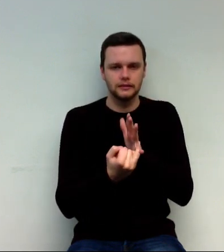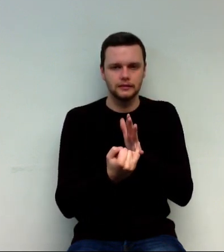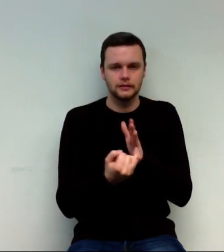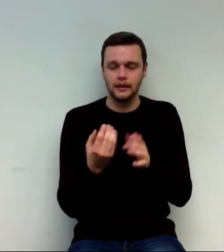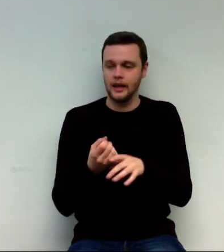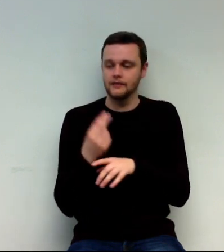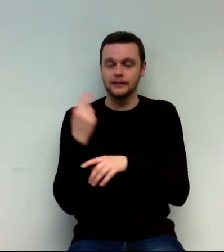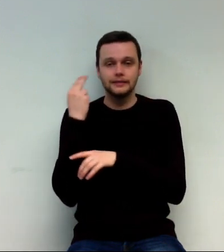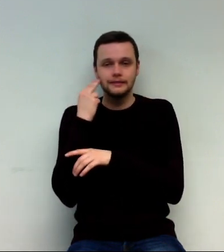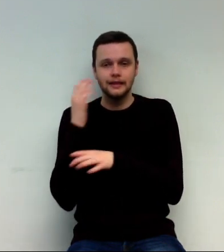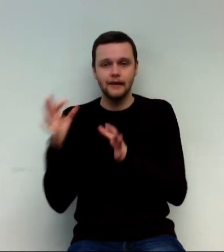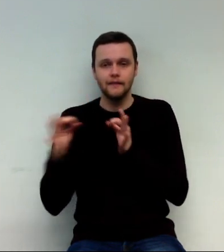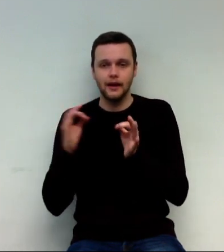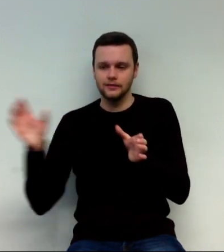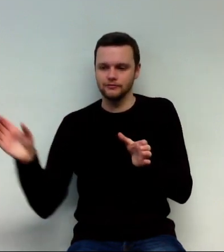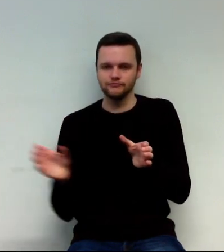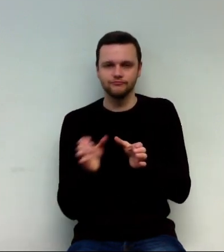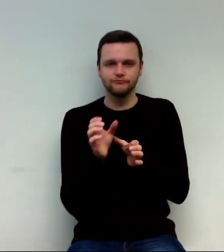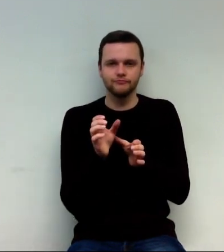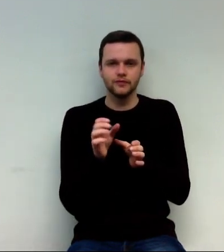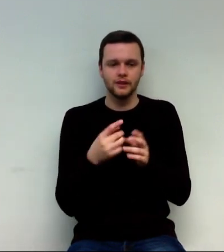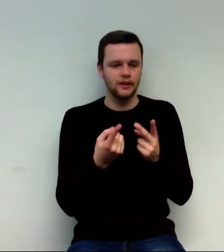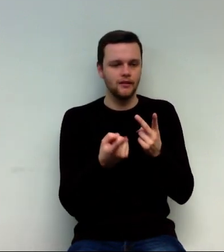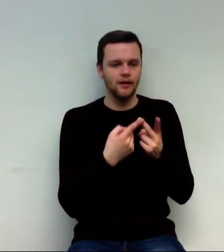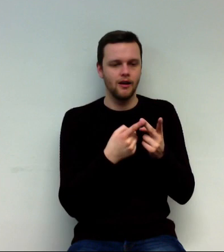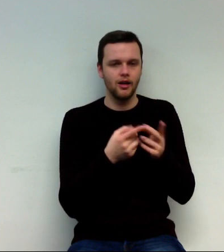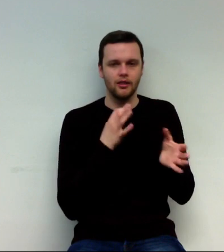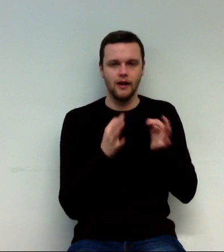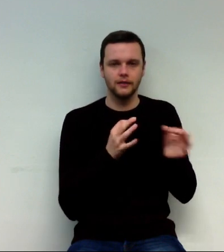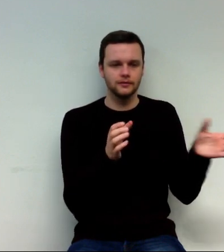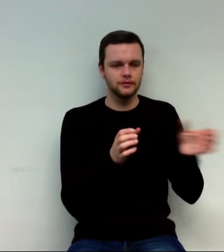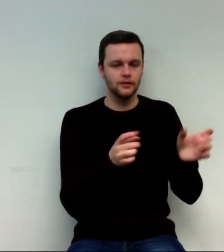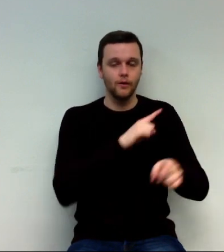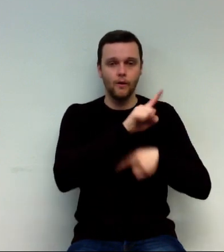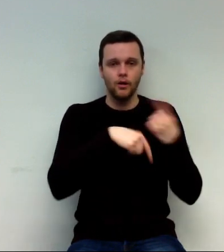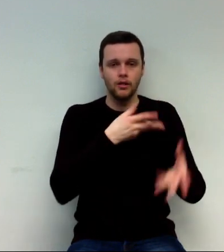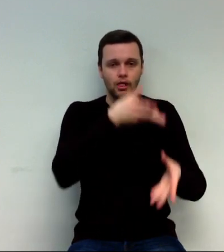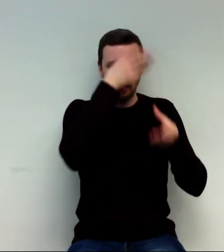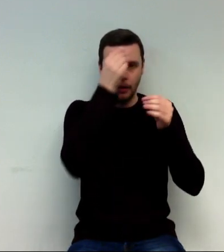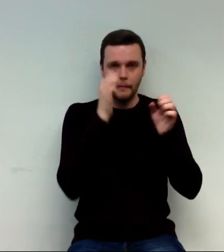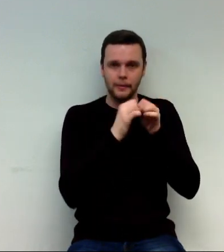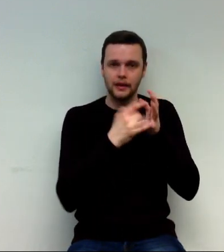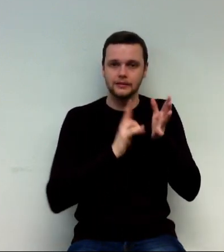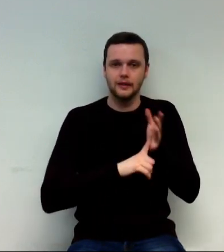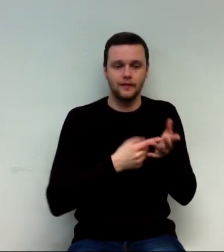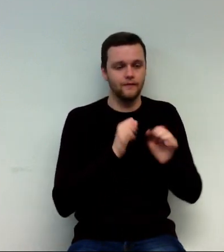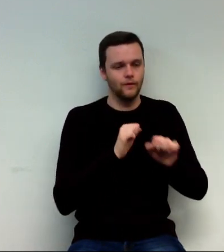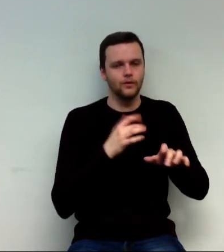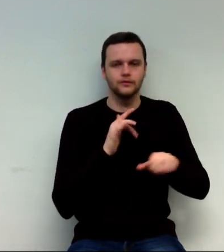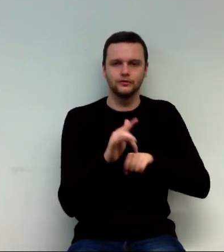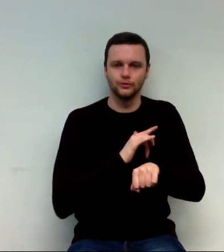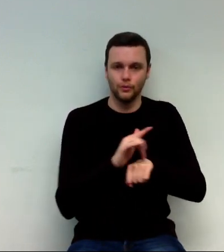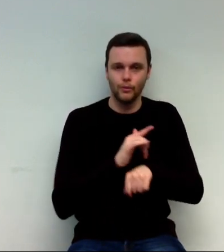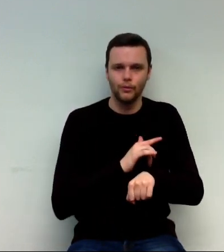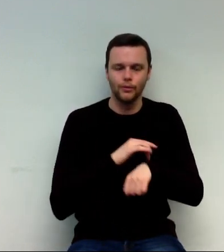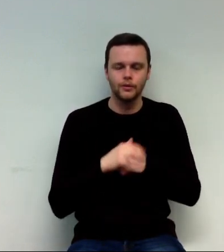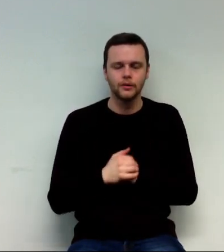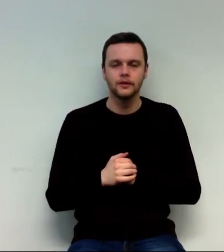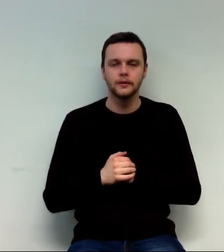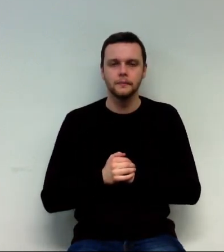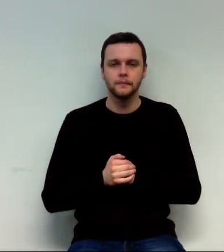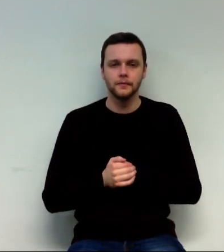deaf actor, and the rest of the cast all learned British Sign Language for the show. Now, they